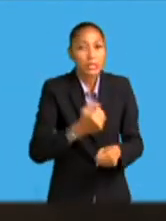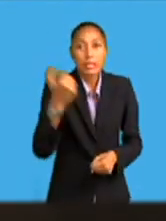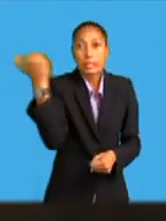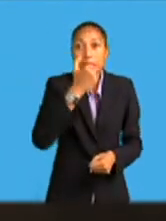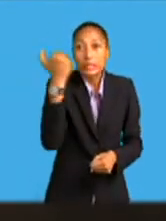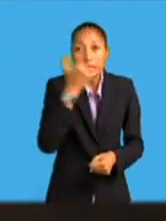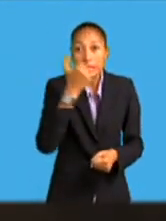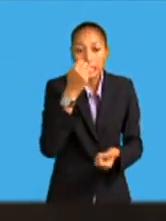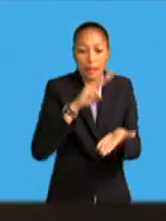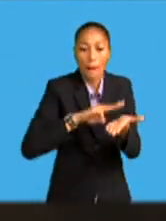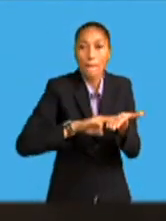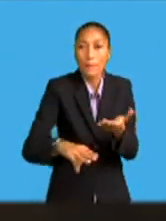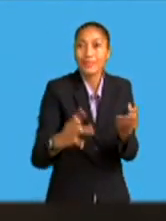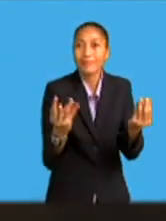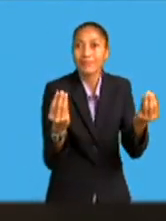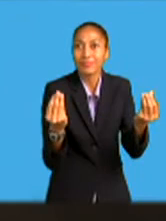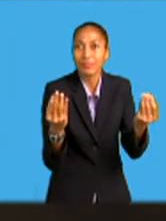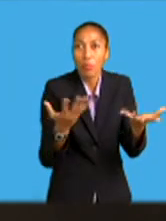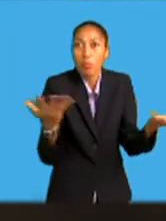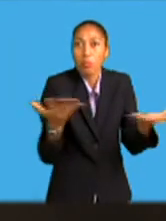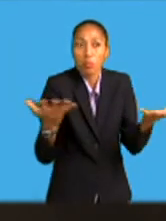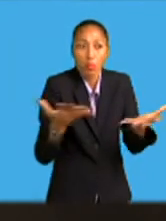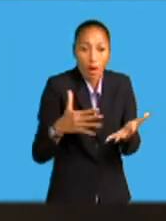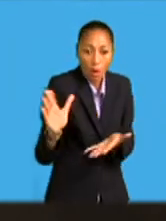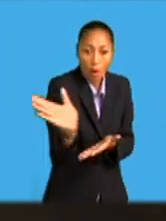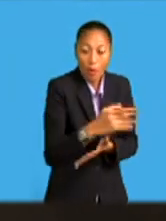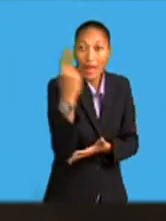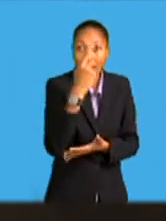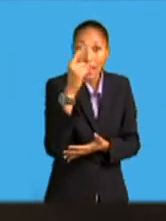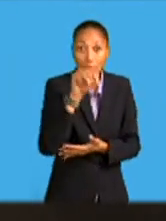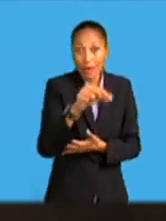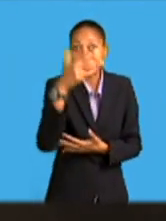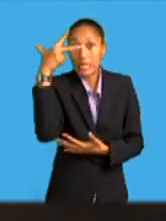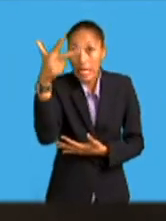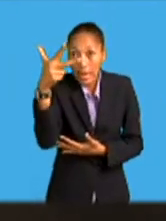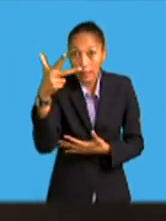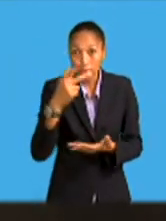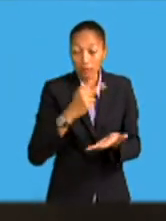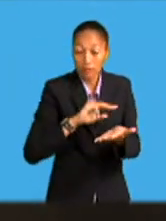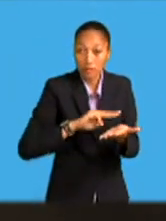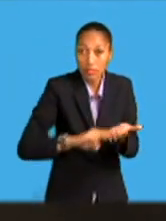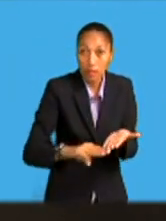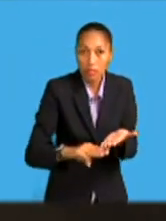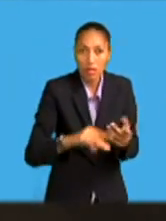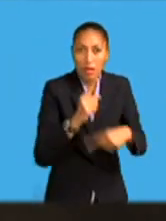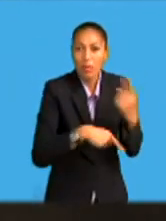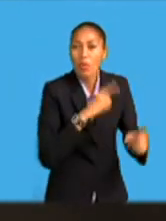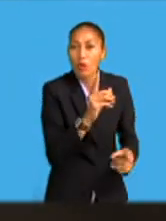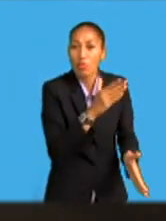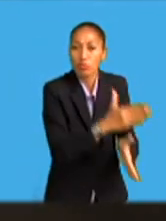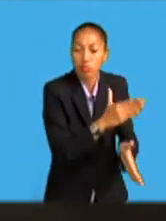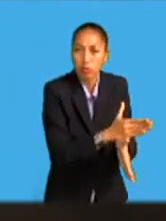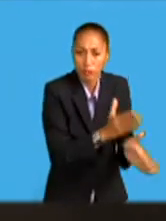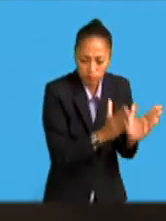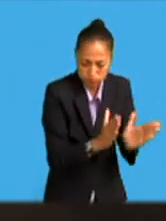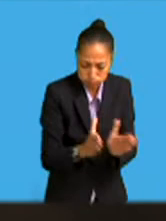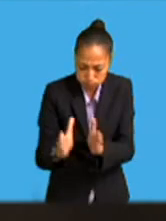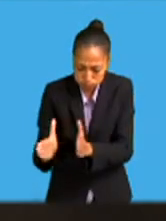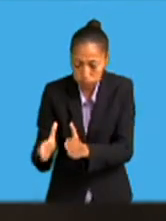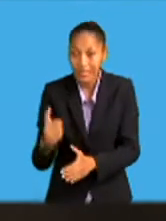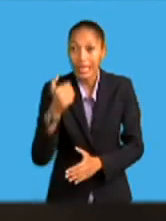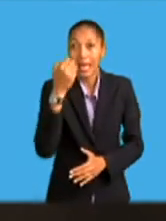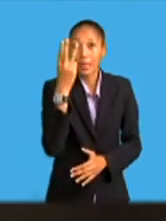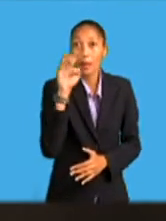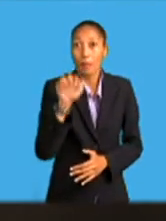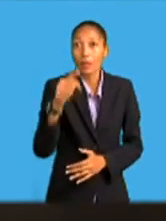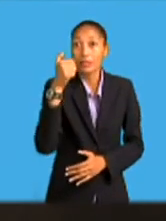million, of which $11.8 million is for operating and $3.6